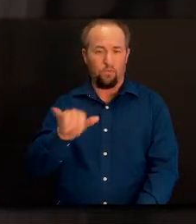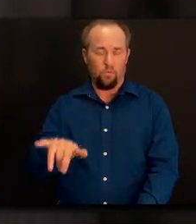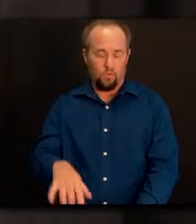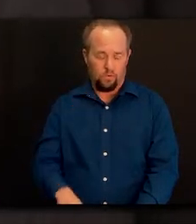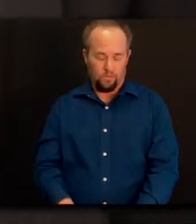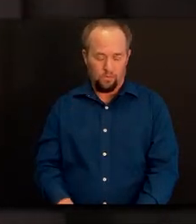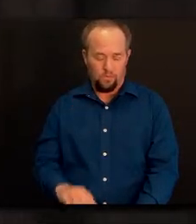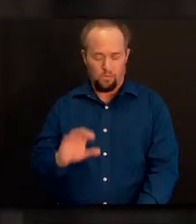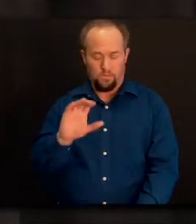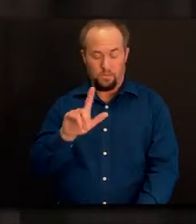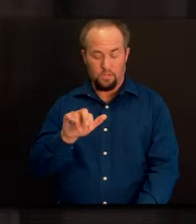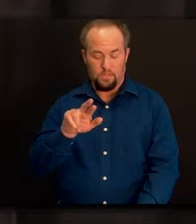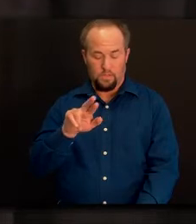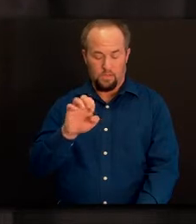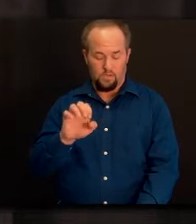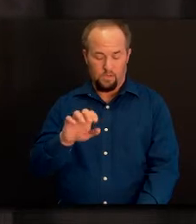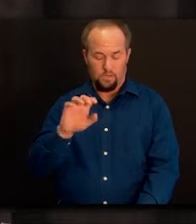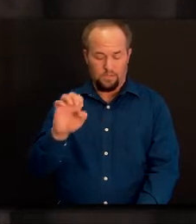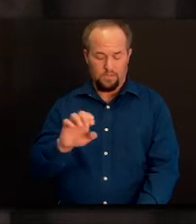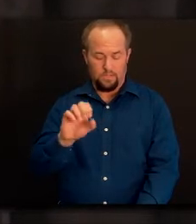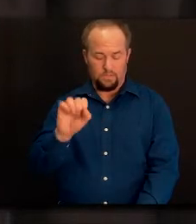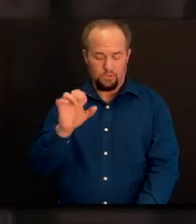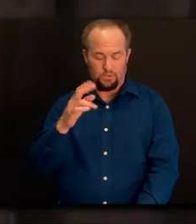Claire E. Shear.